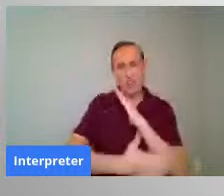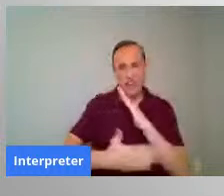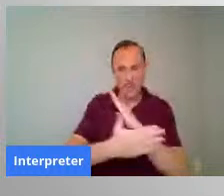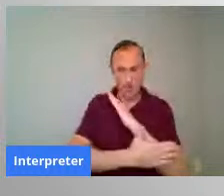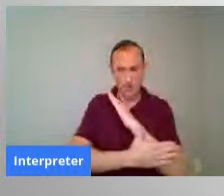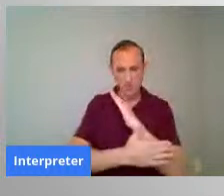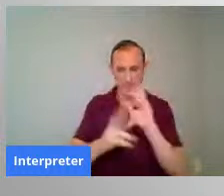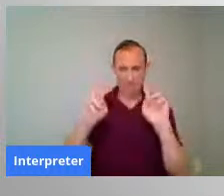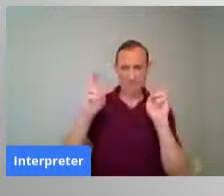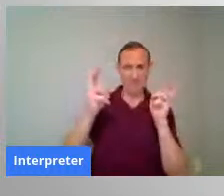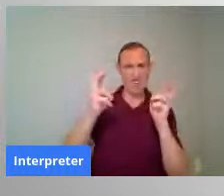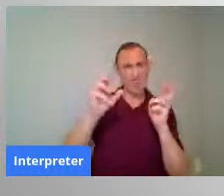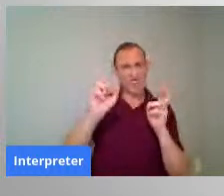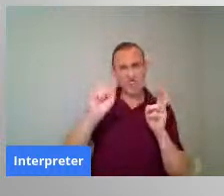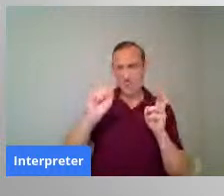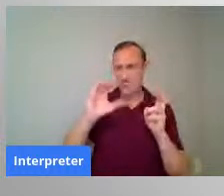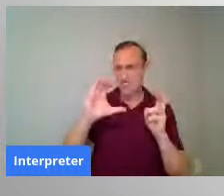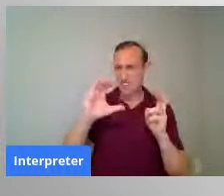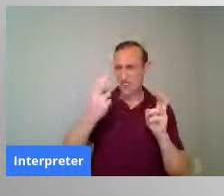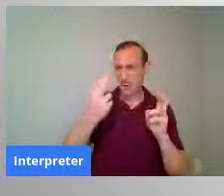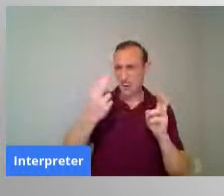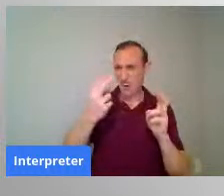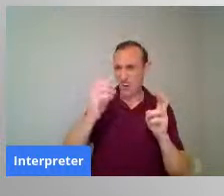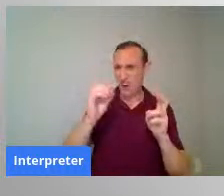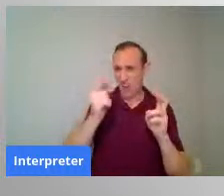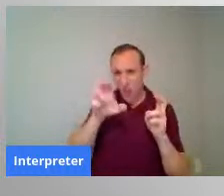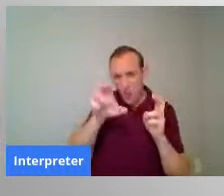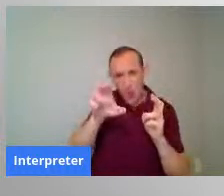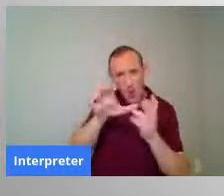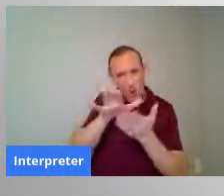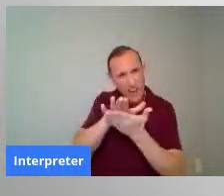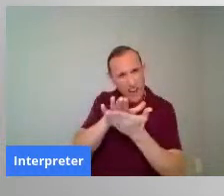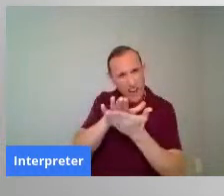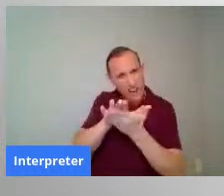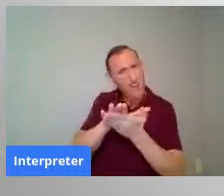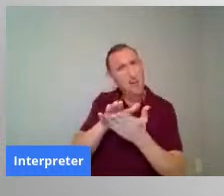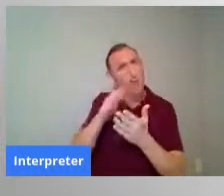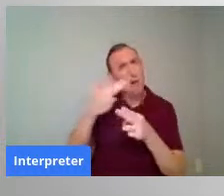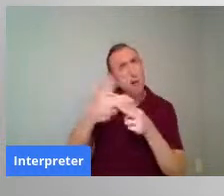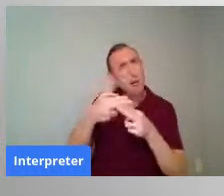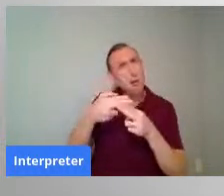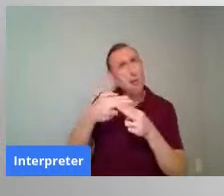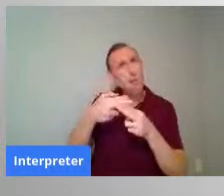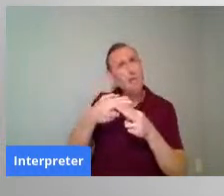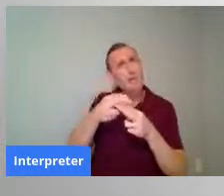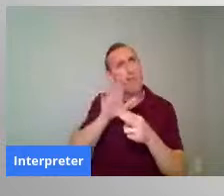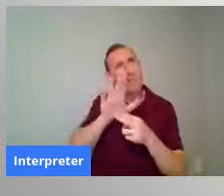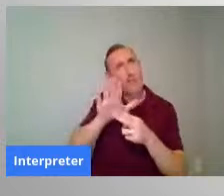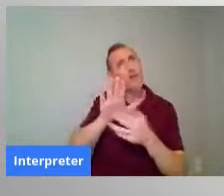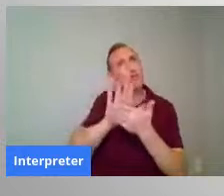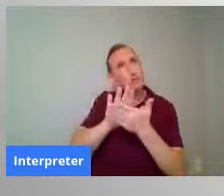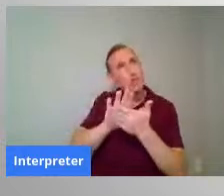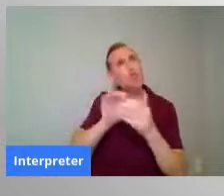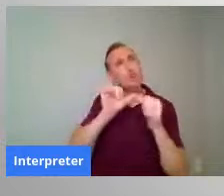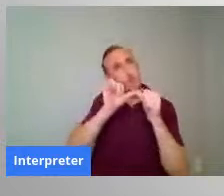Scholars Academy or something. I can't remember the name of it. But yeah, it worked well for